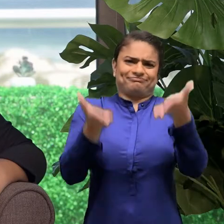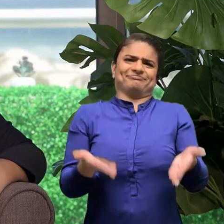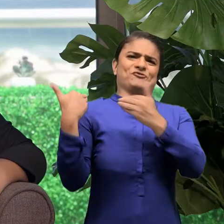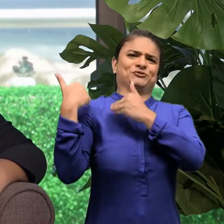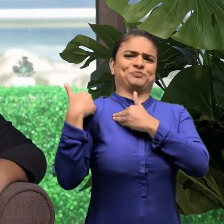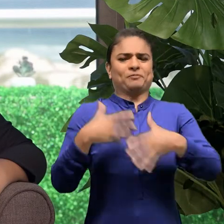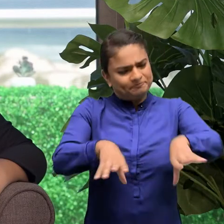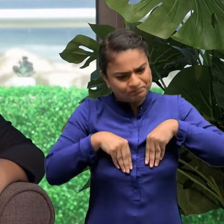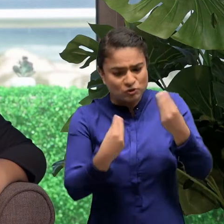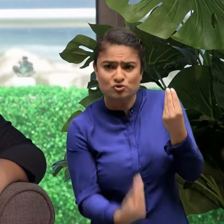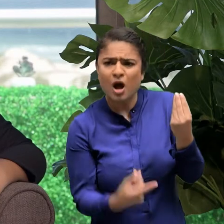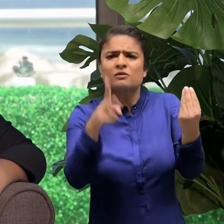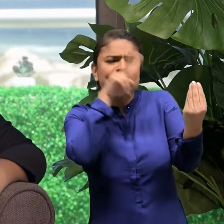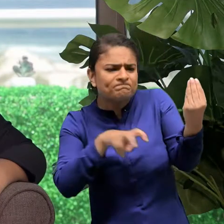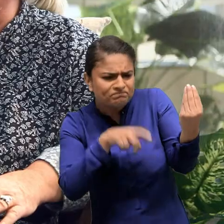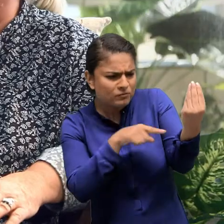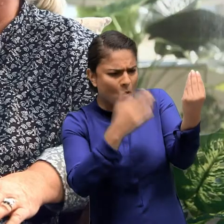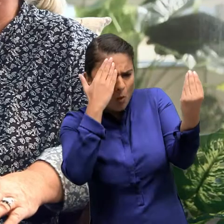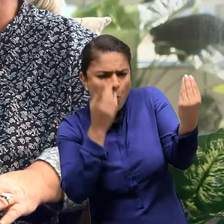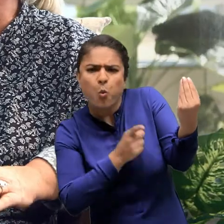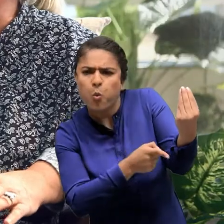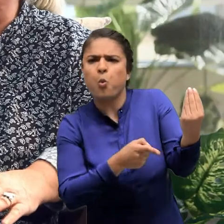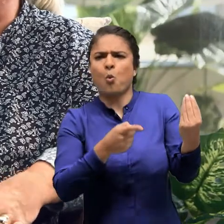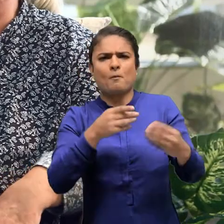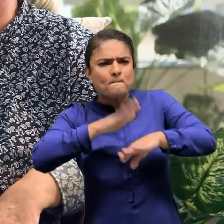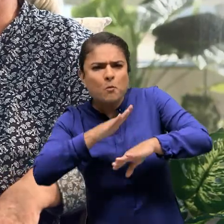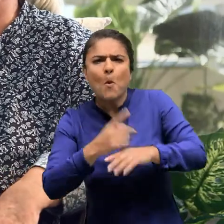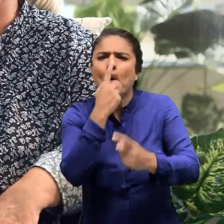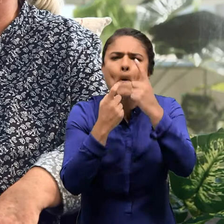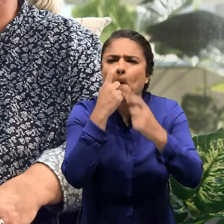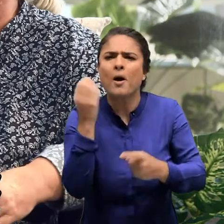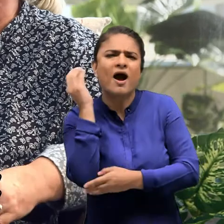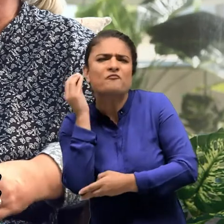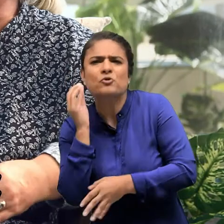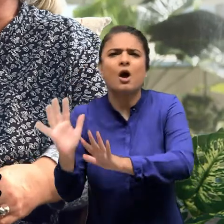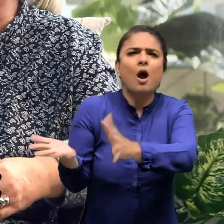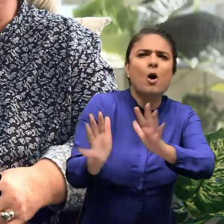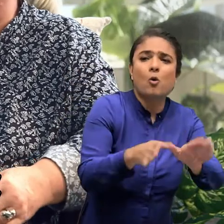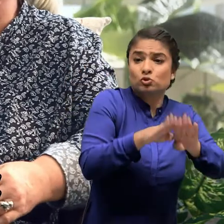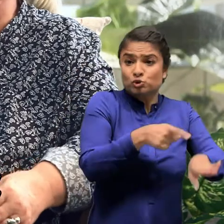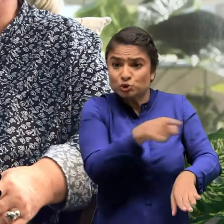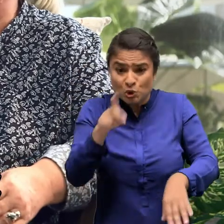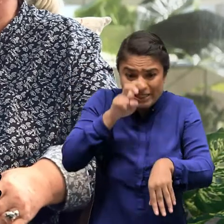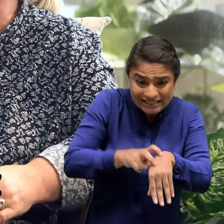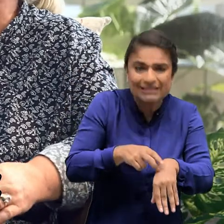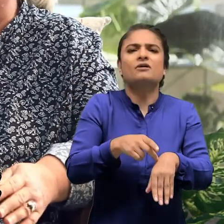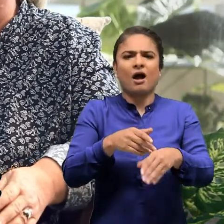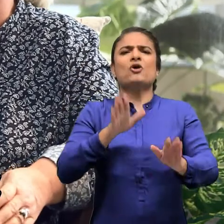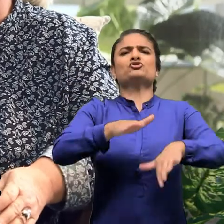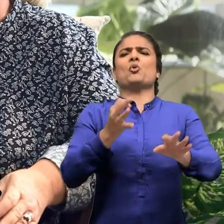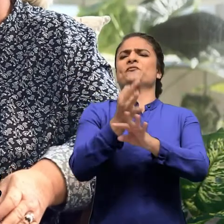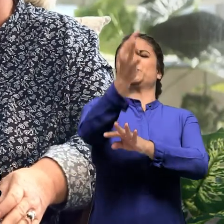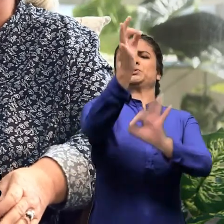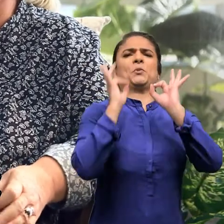what parents are there for. Find out more, never stop being inquisitive, and build your child's future, any of